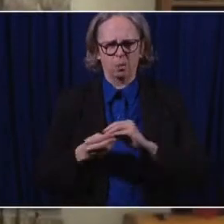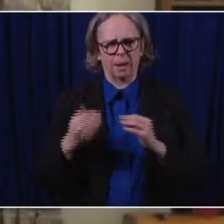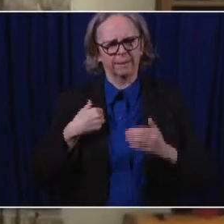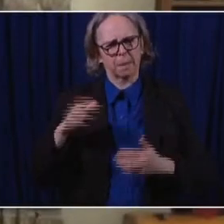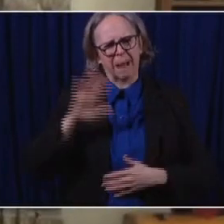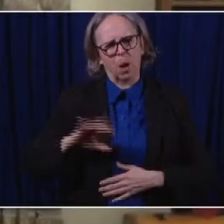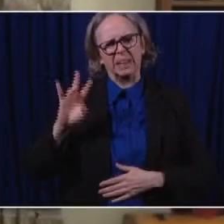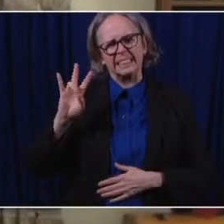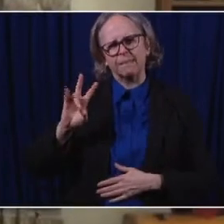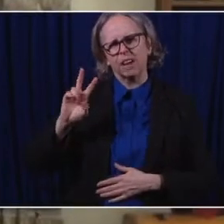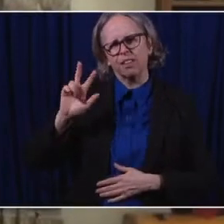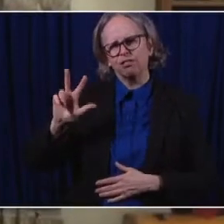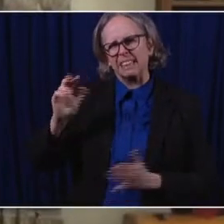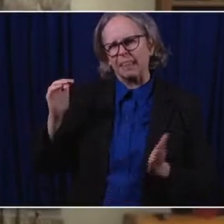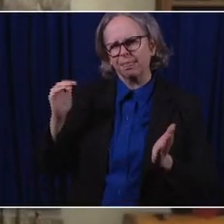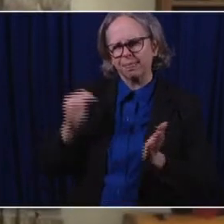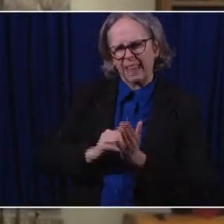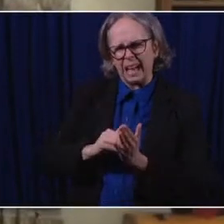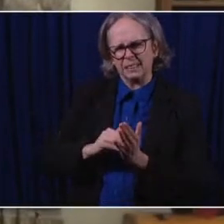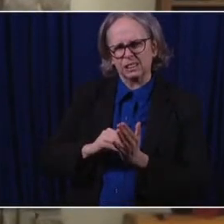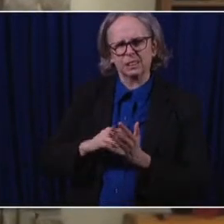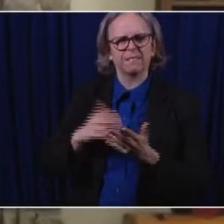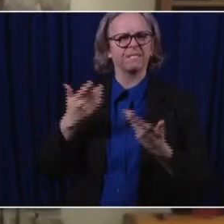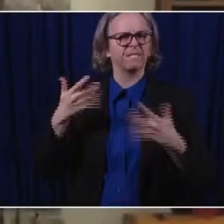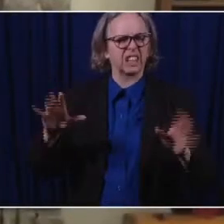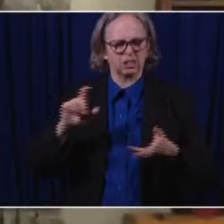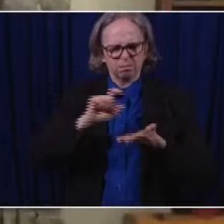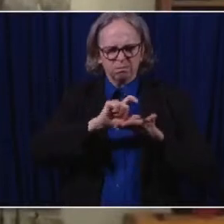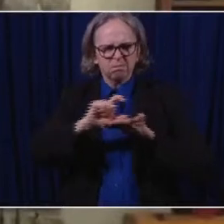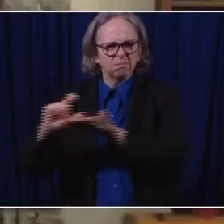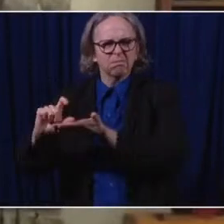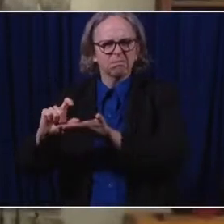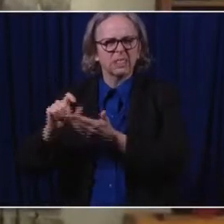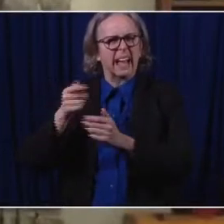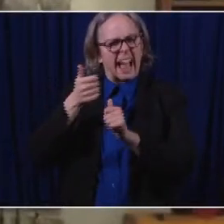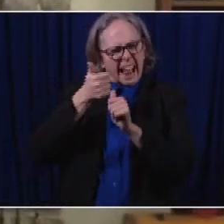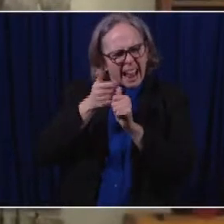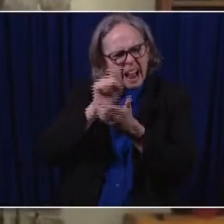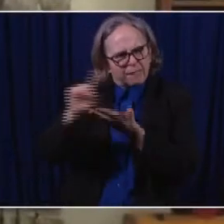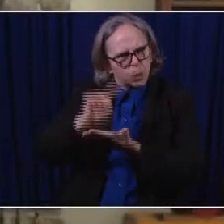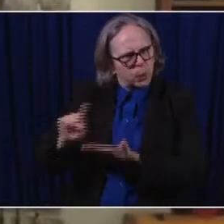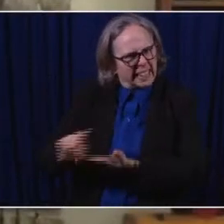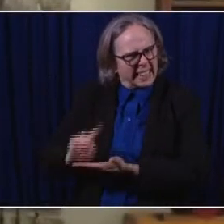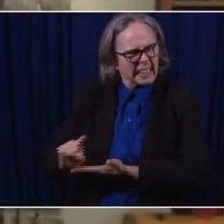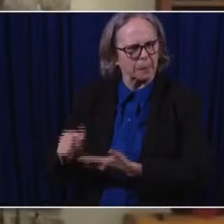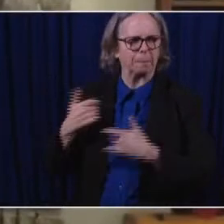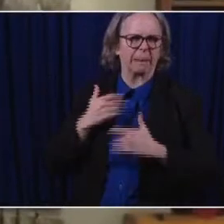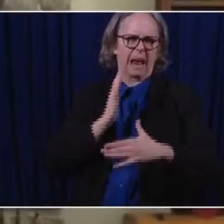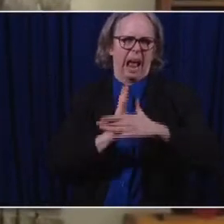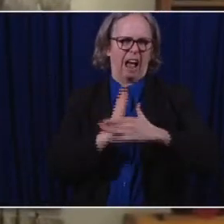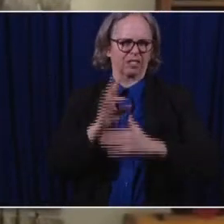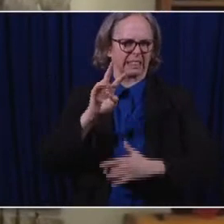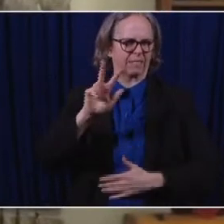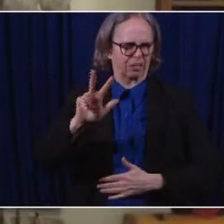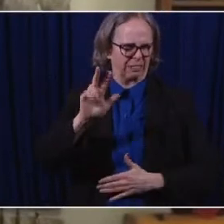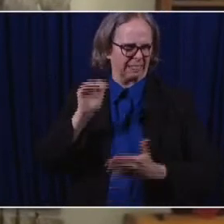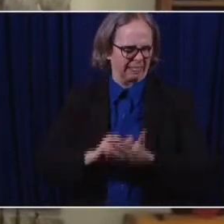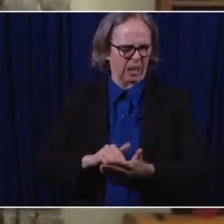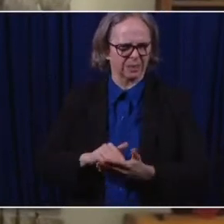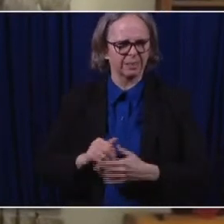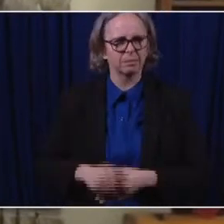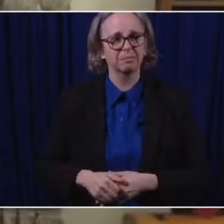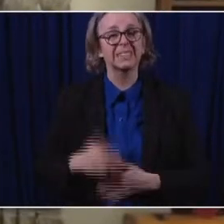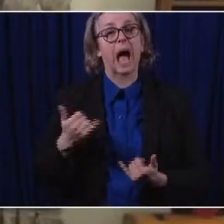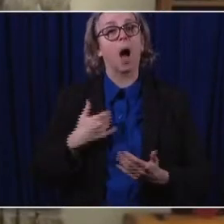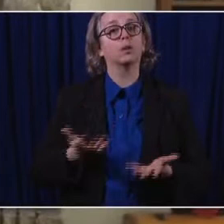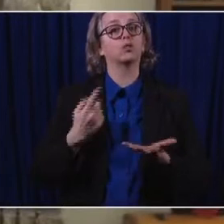to Ohio every single week. Let me also talk about Moderna. Moderna doses